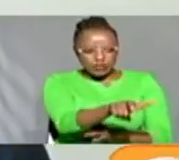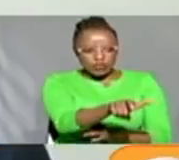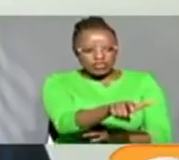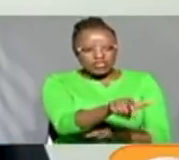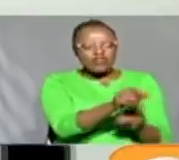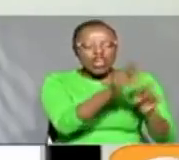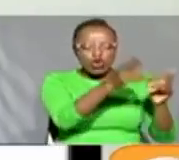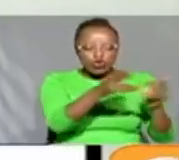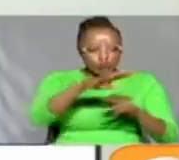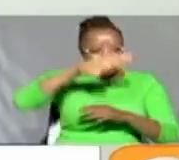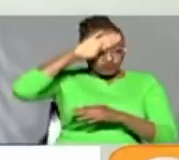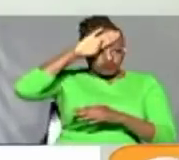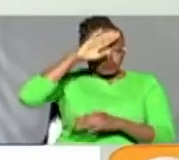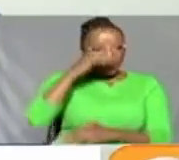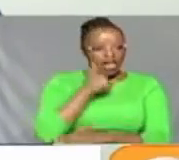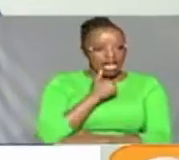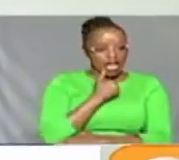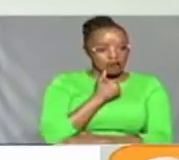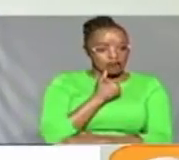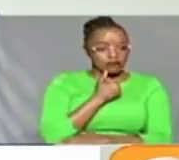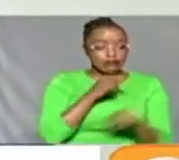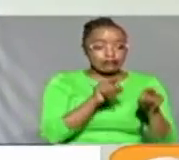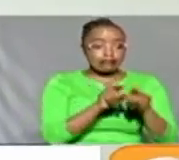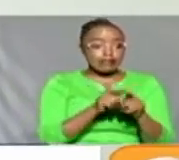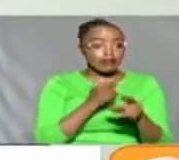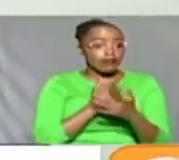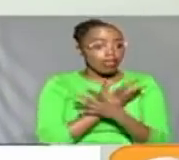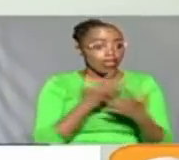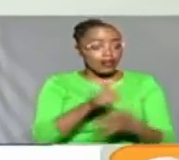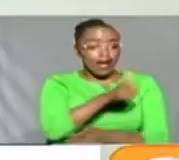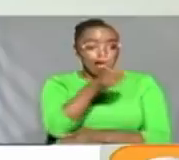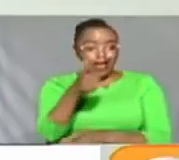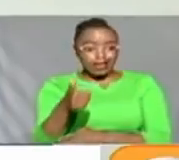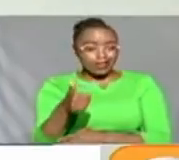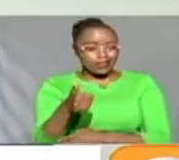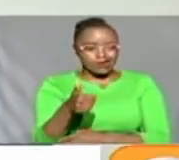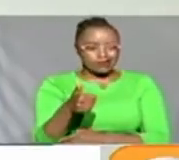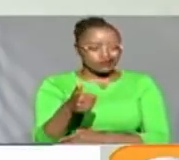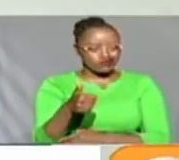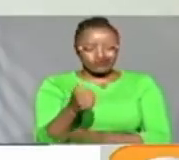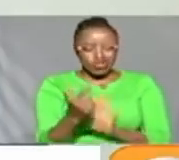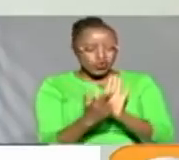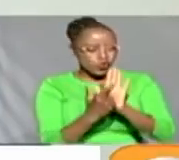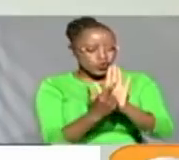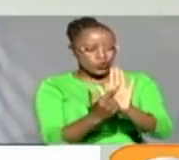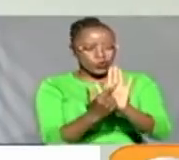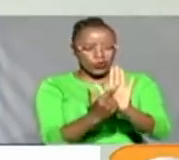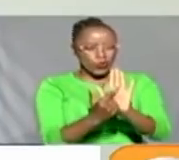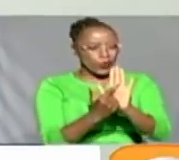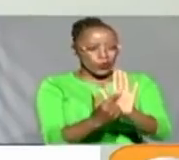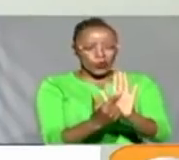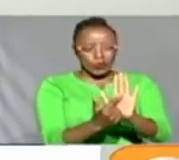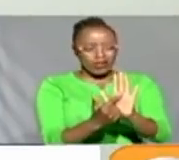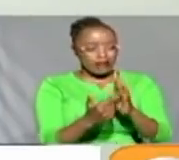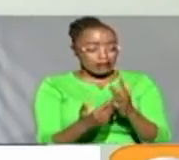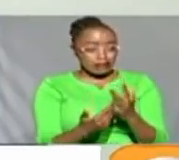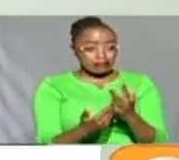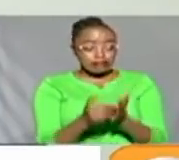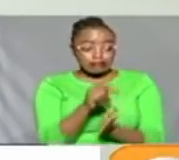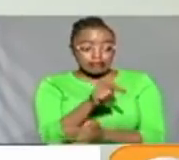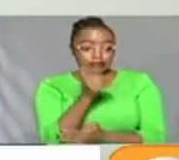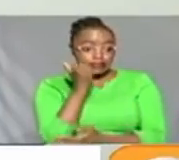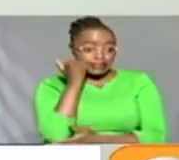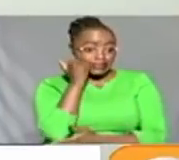the person had normal temperatures, and he didn't have any other indicative symptoms to show that he